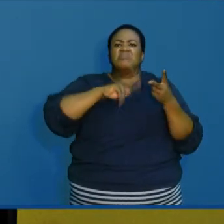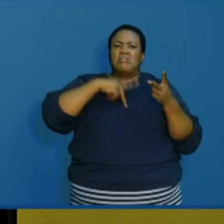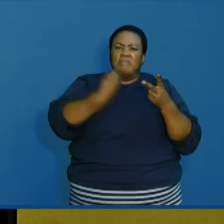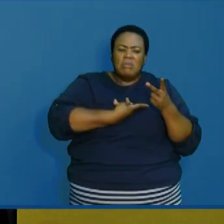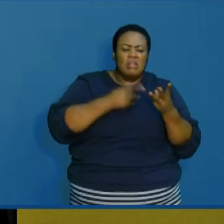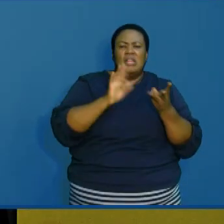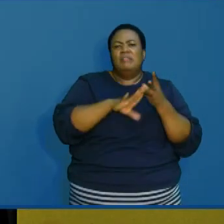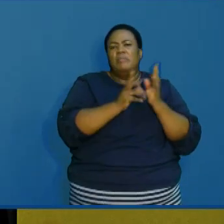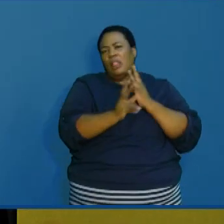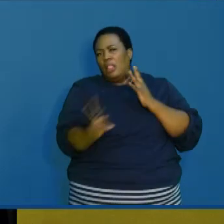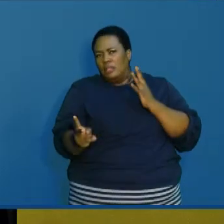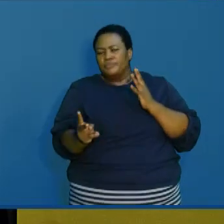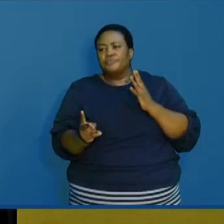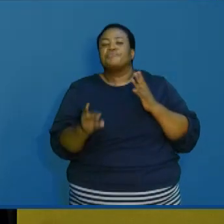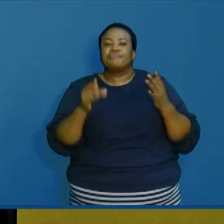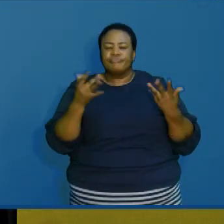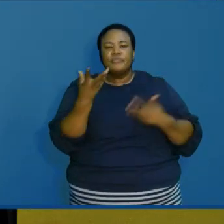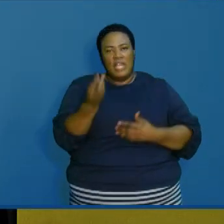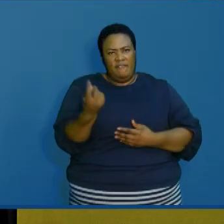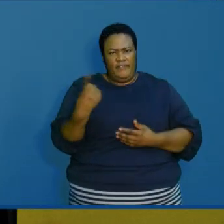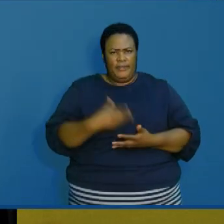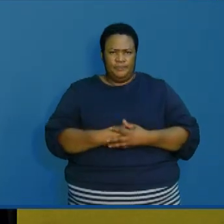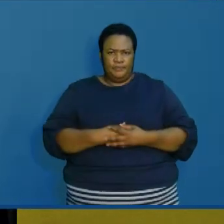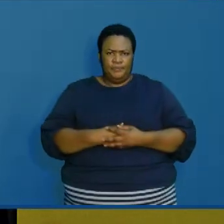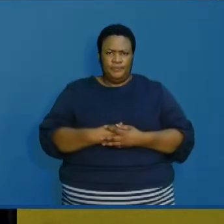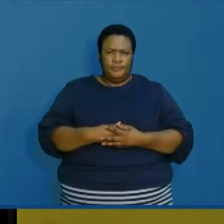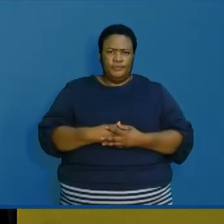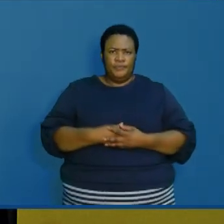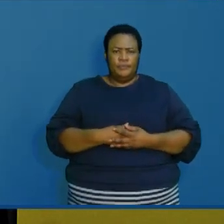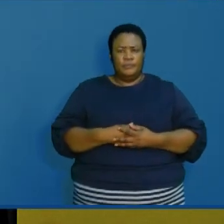and here they are on your screen.